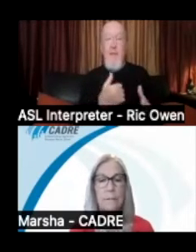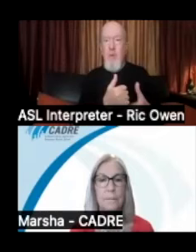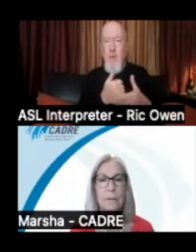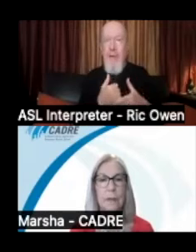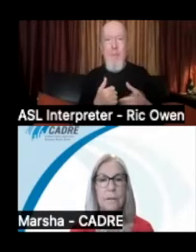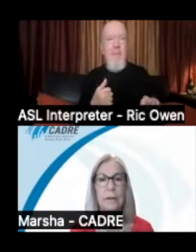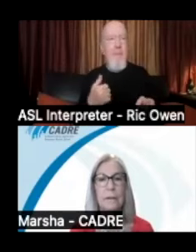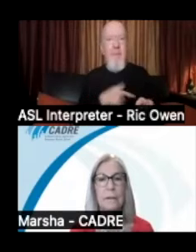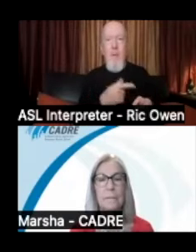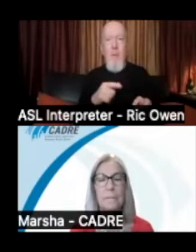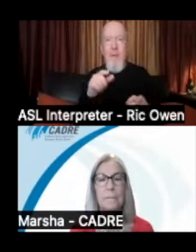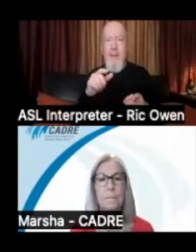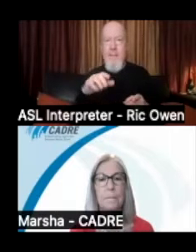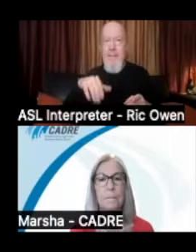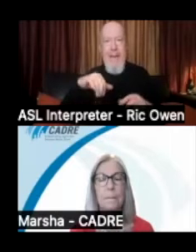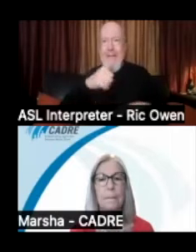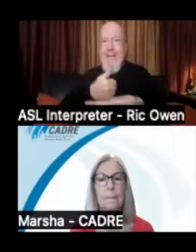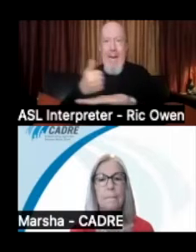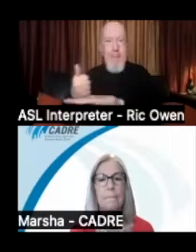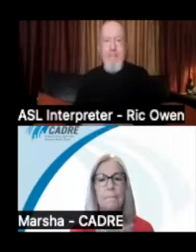yet. Next slide.